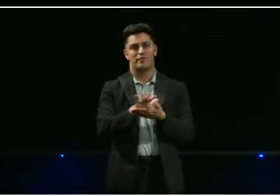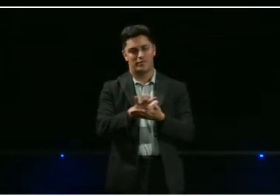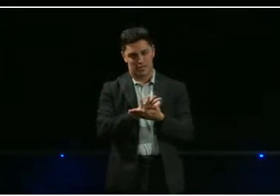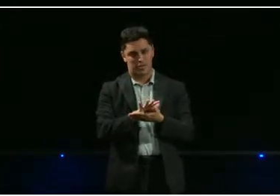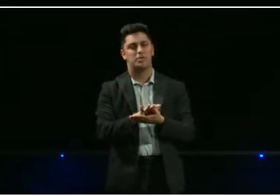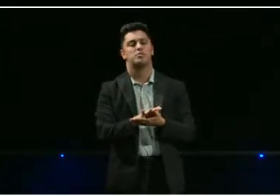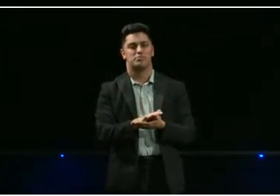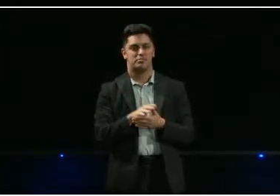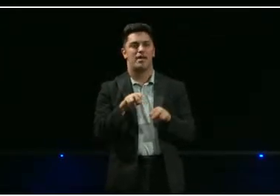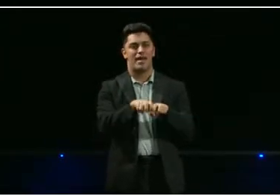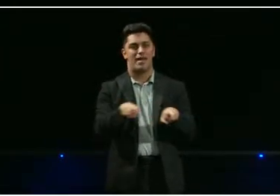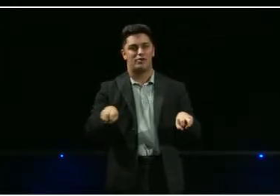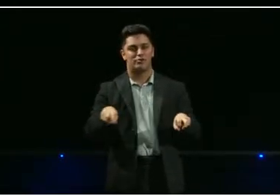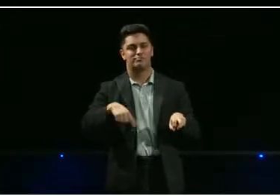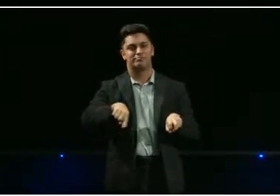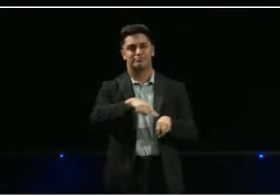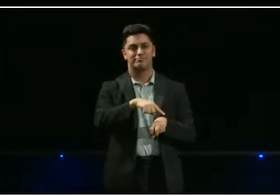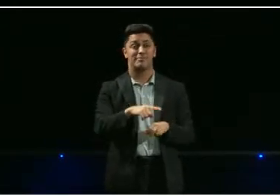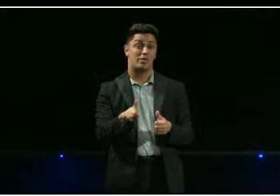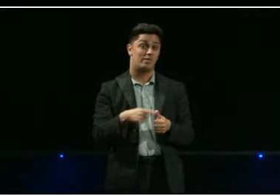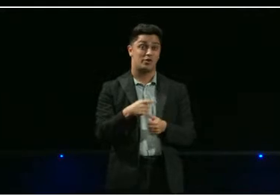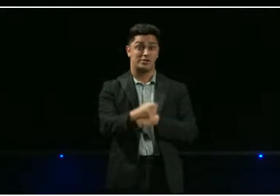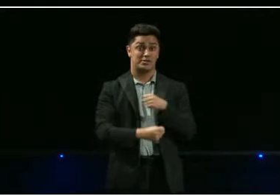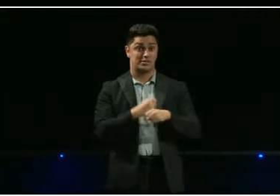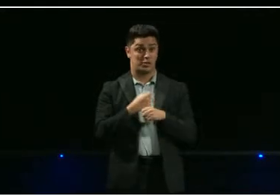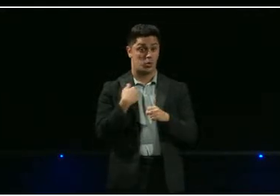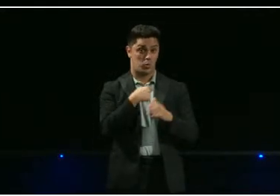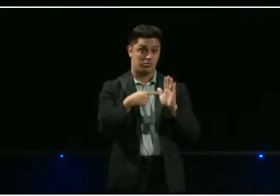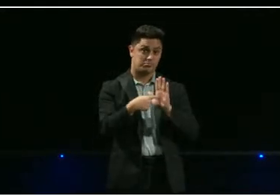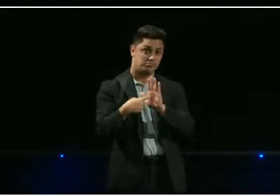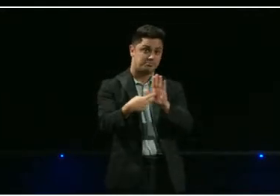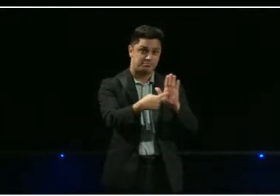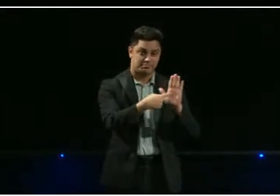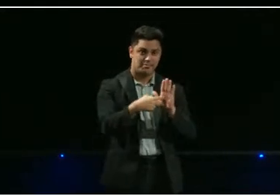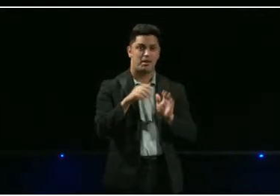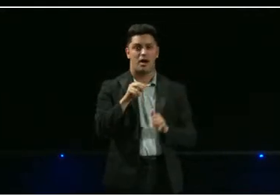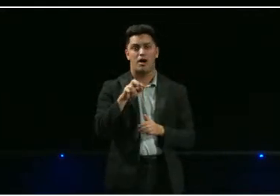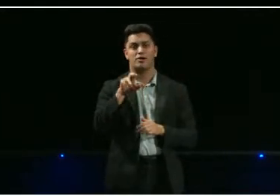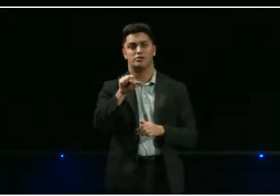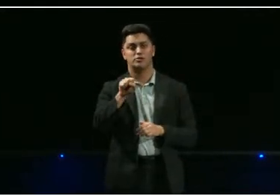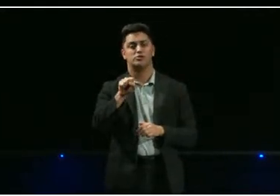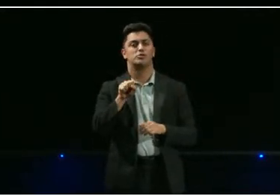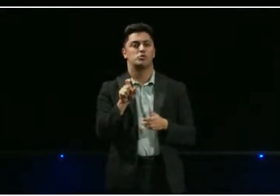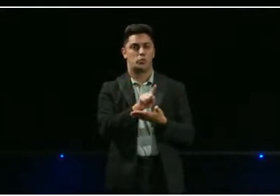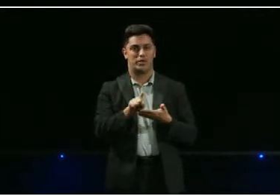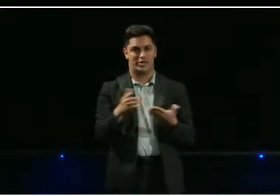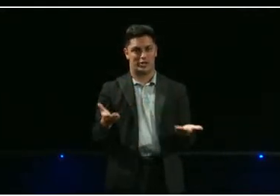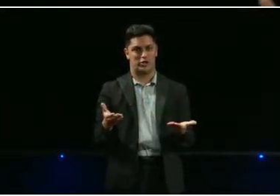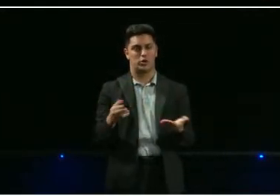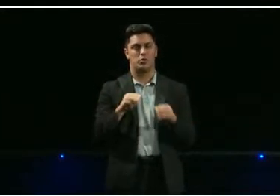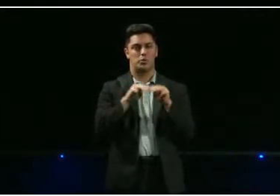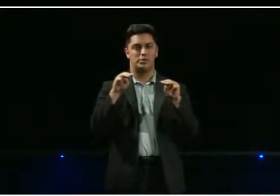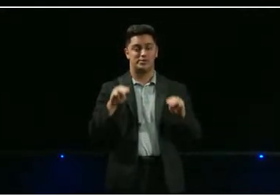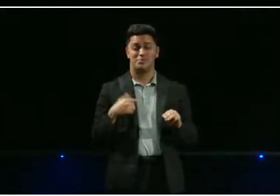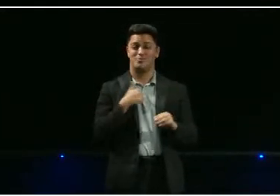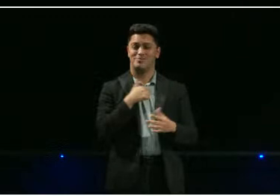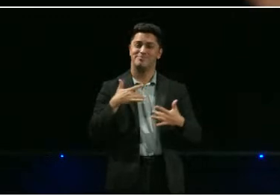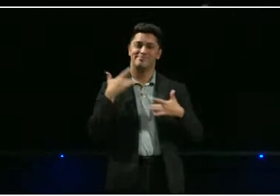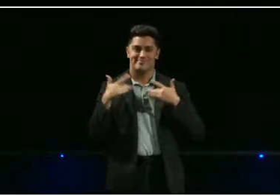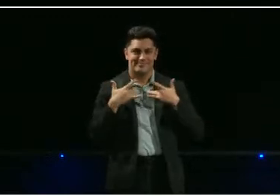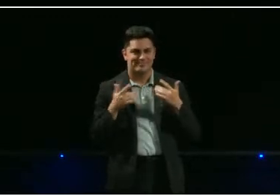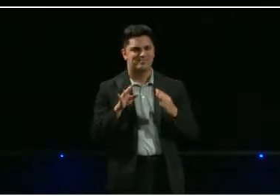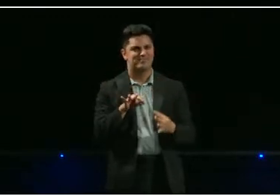panel. This is the first year that we are presenting Oscar Week here at the museum, and we're super excited.